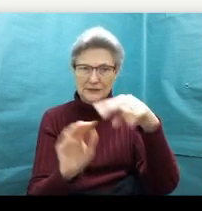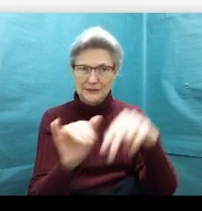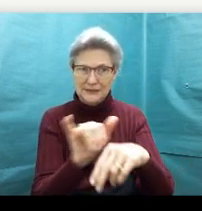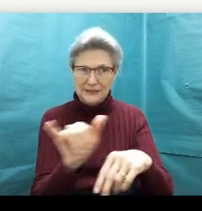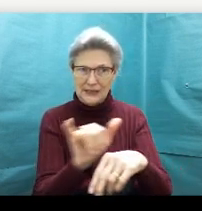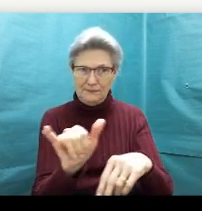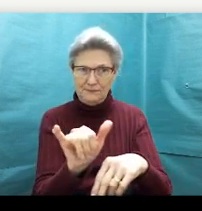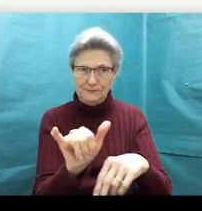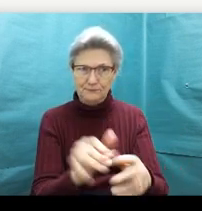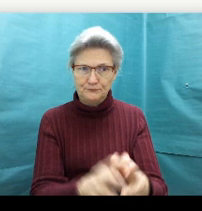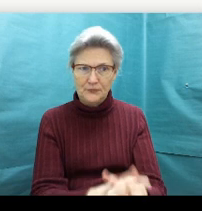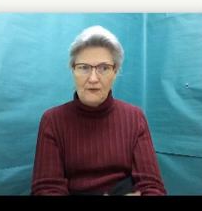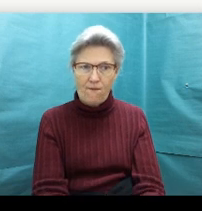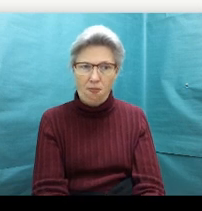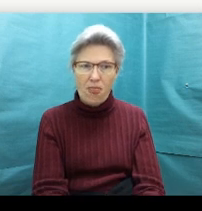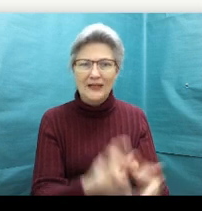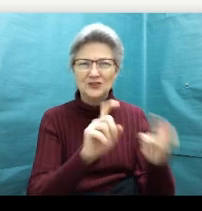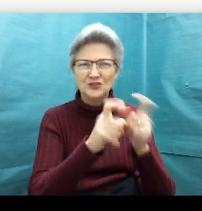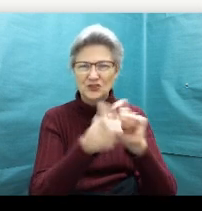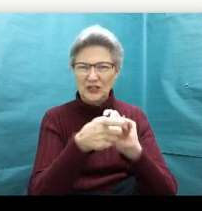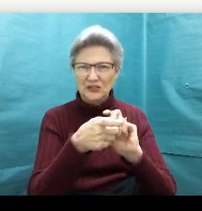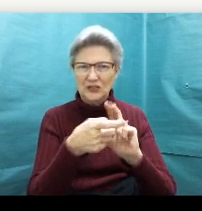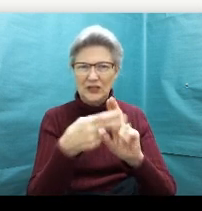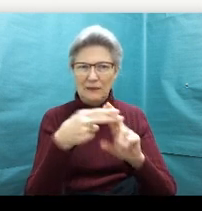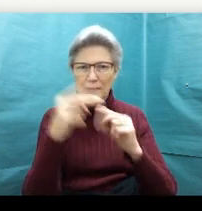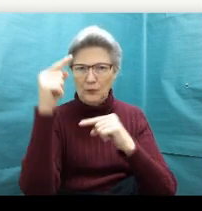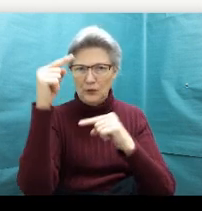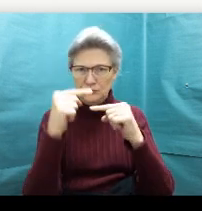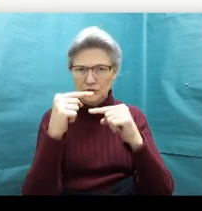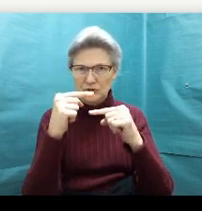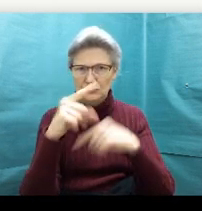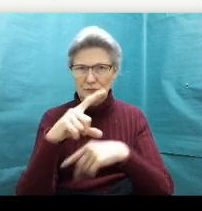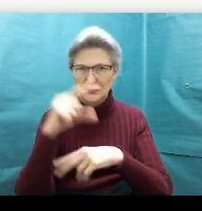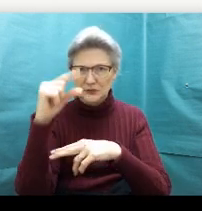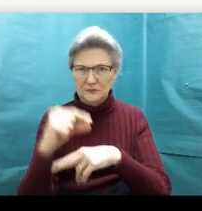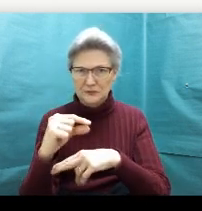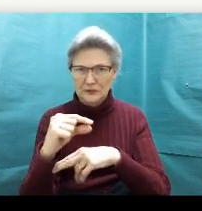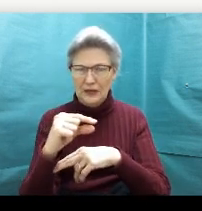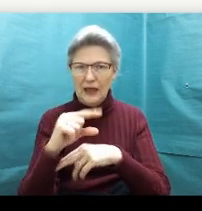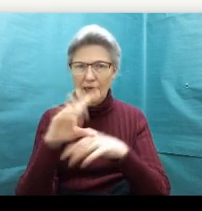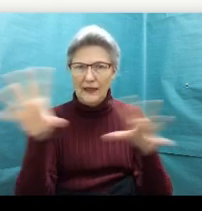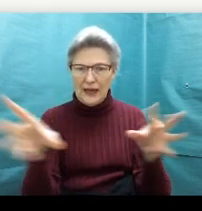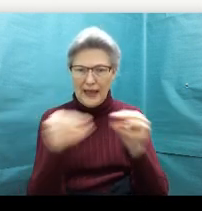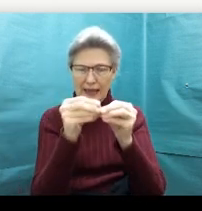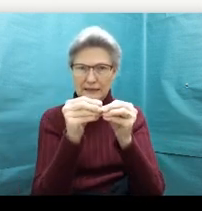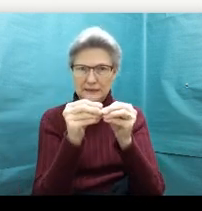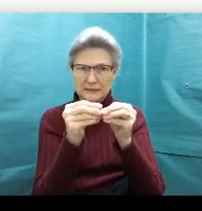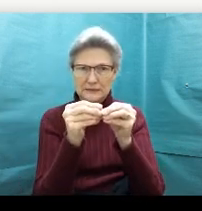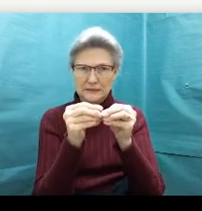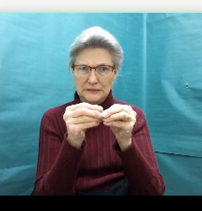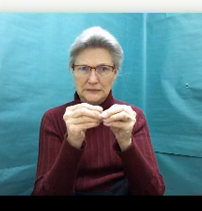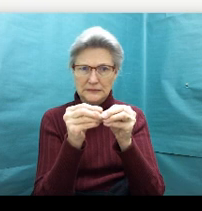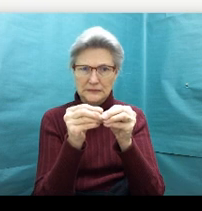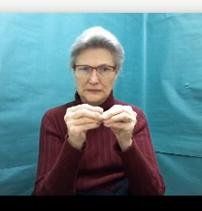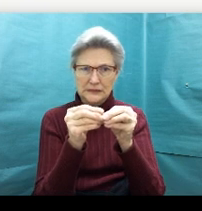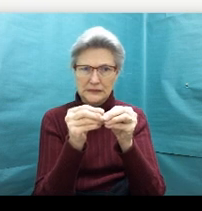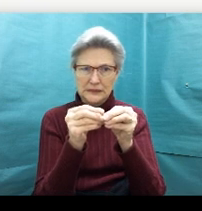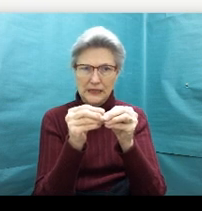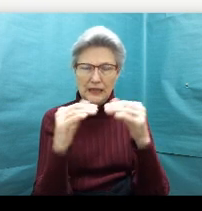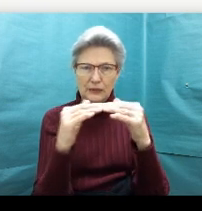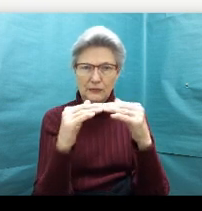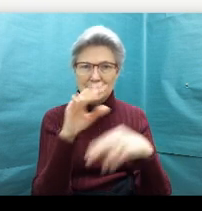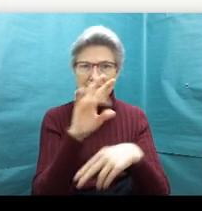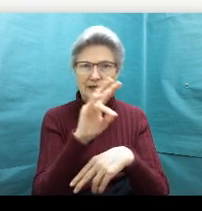and 10/6. I just changed 10/6 into a mixed number here. Well, I know 6 plus 1 is 7, and then I have